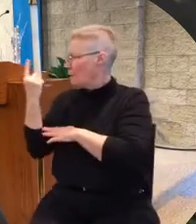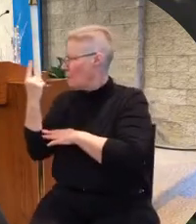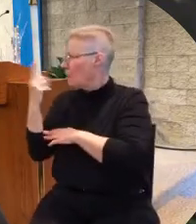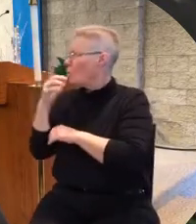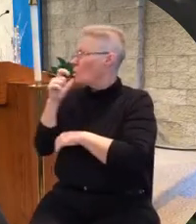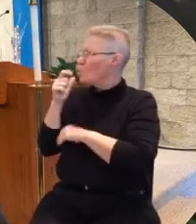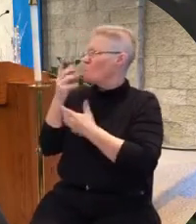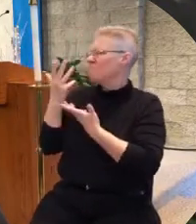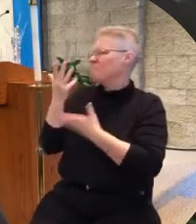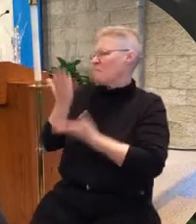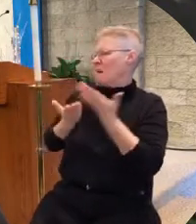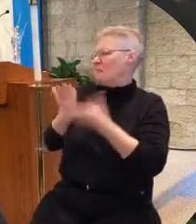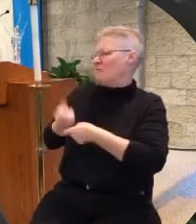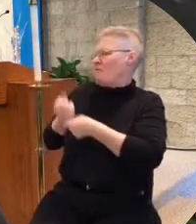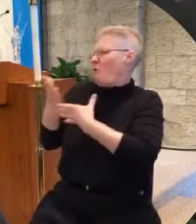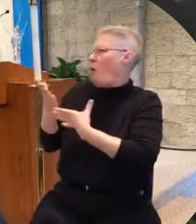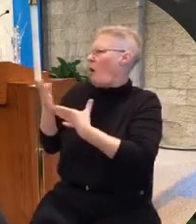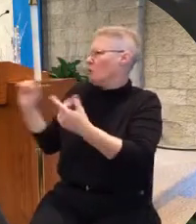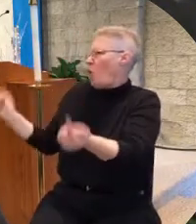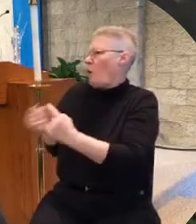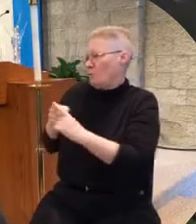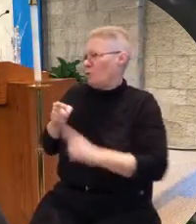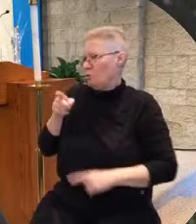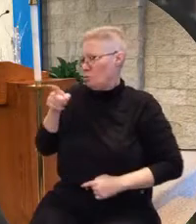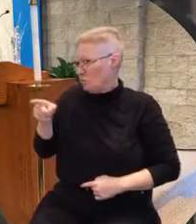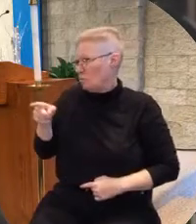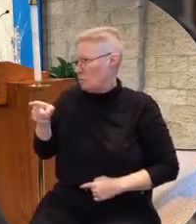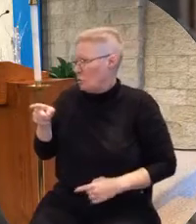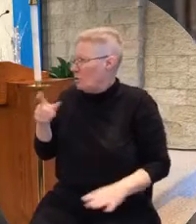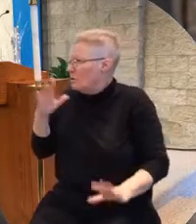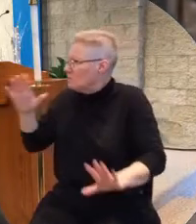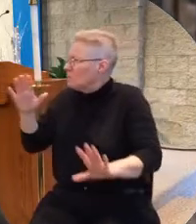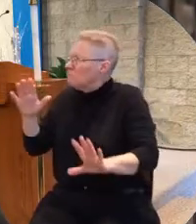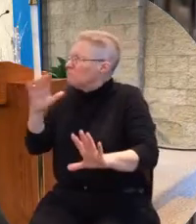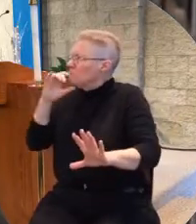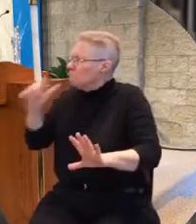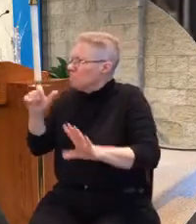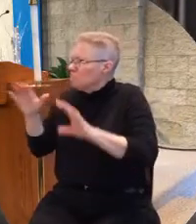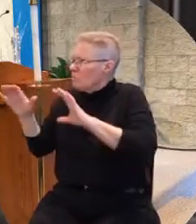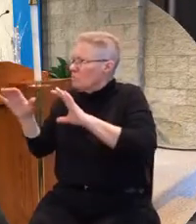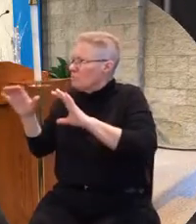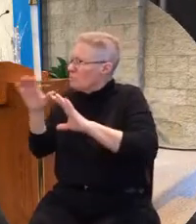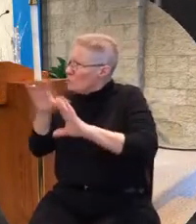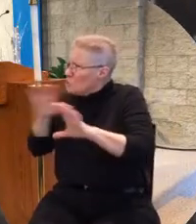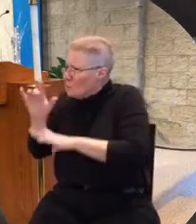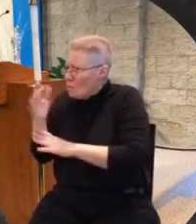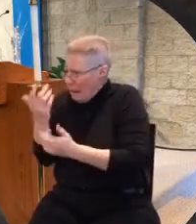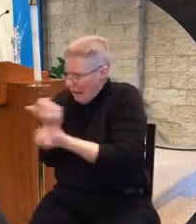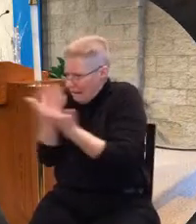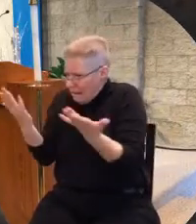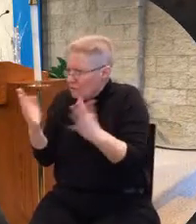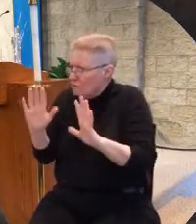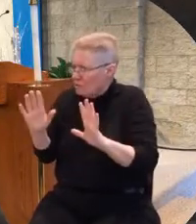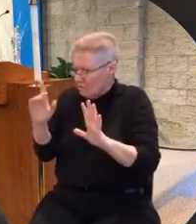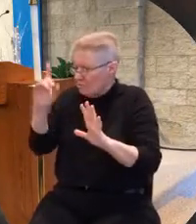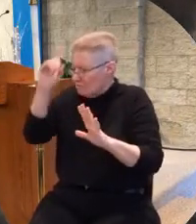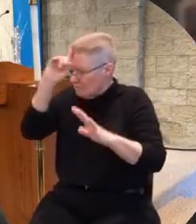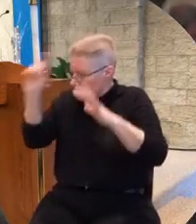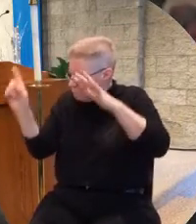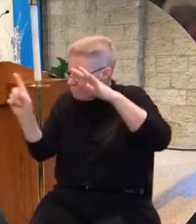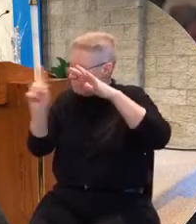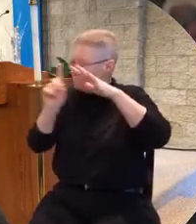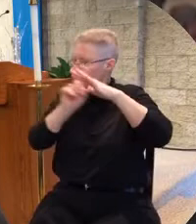harm. I don't want you to do anything with it. I just want you to bring them right here in your heart and your